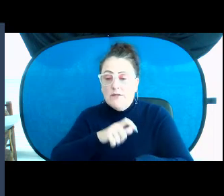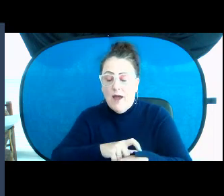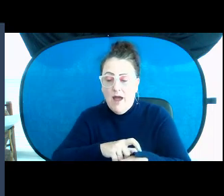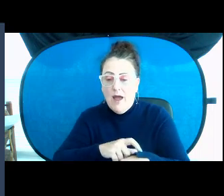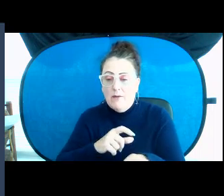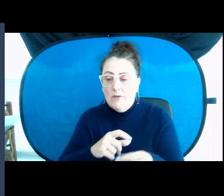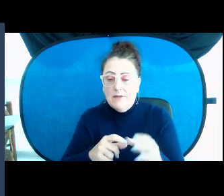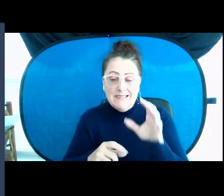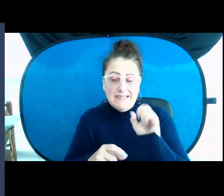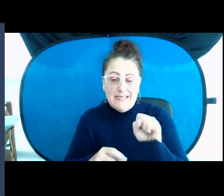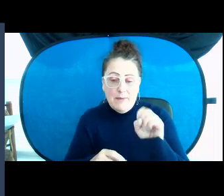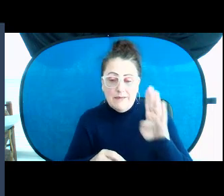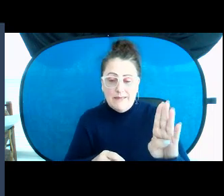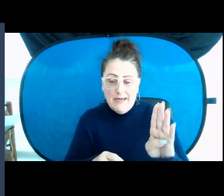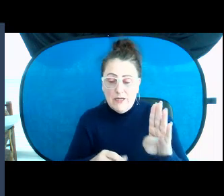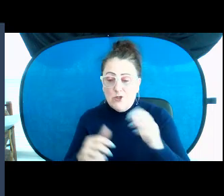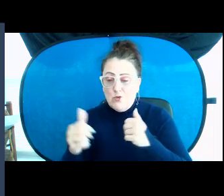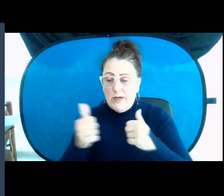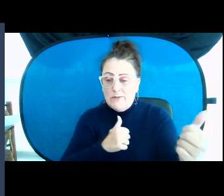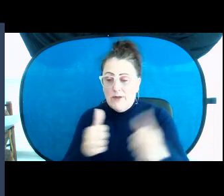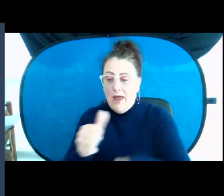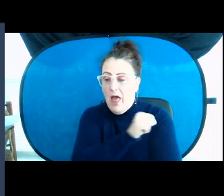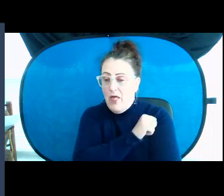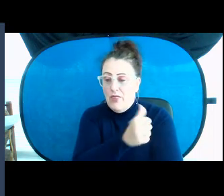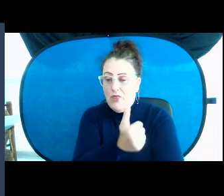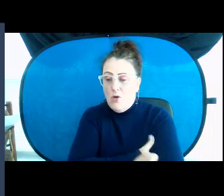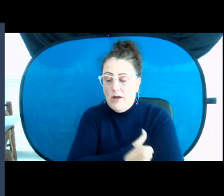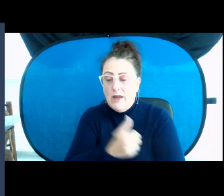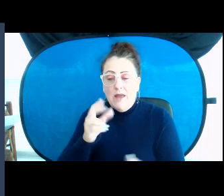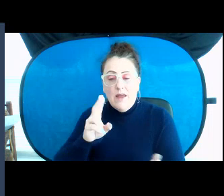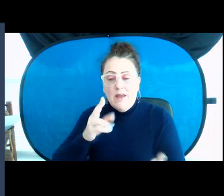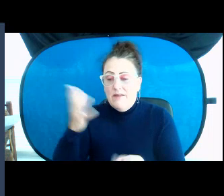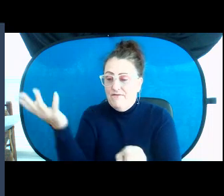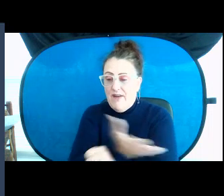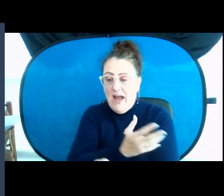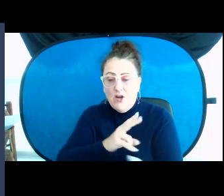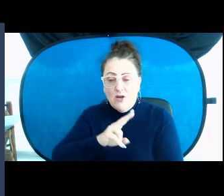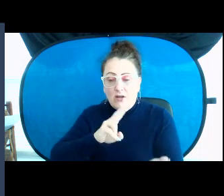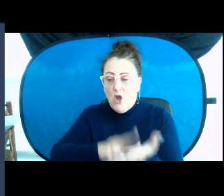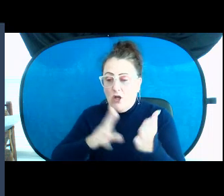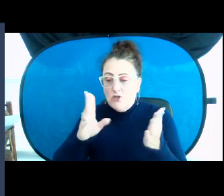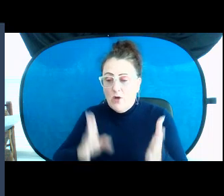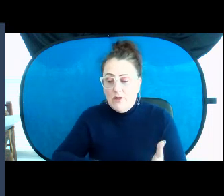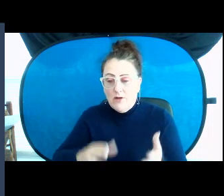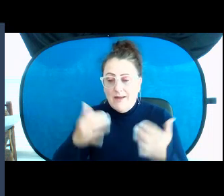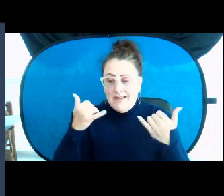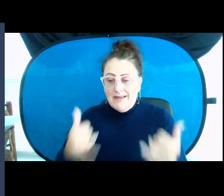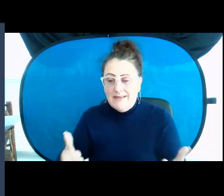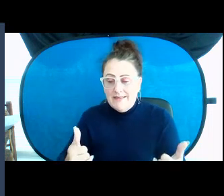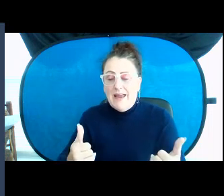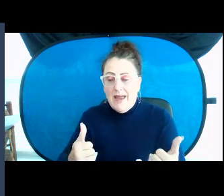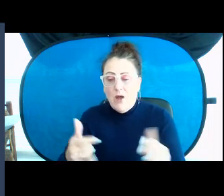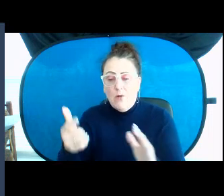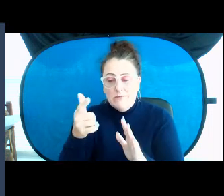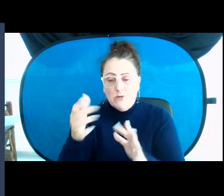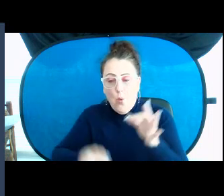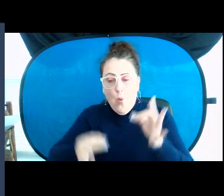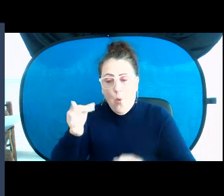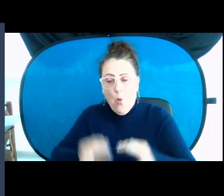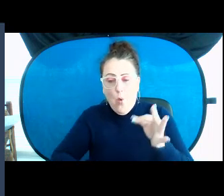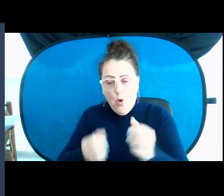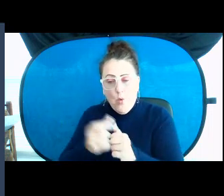County Transportation Authority was compelled to remove the contractor from the project and is now in litigation with the contractor. When